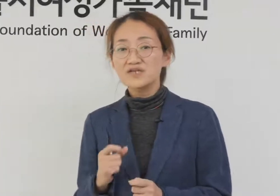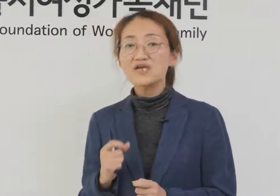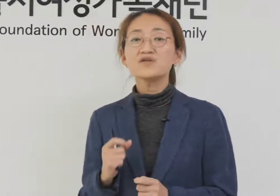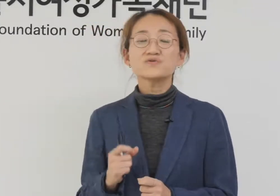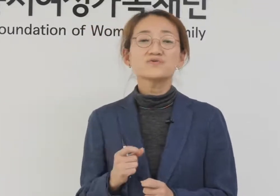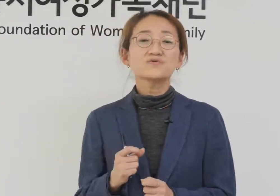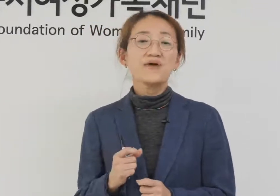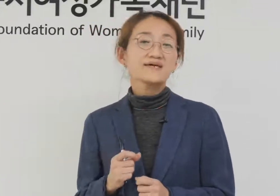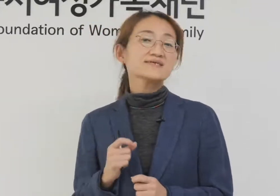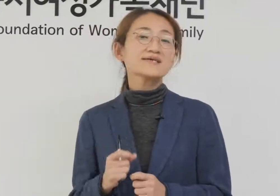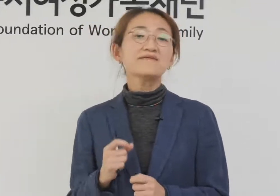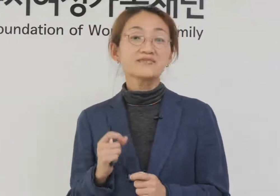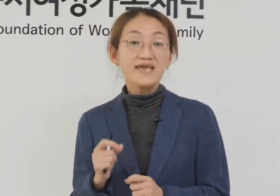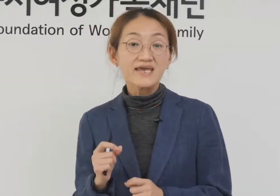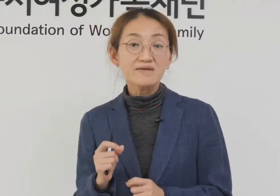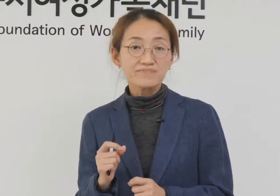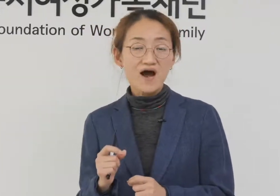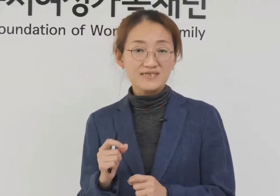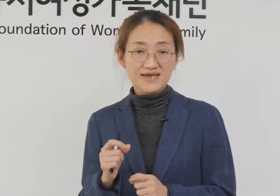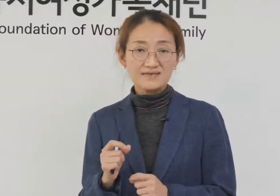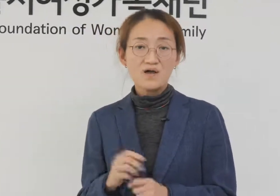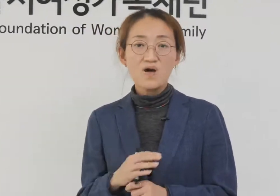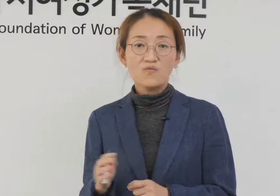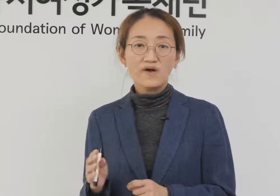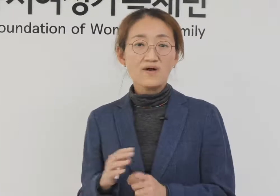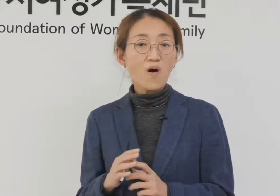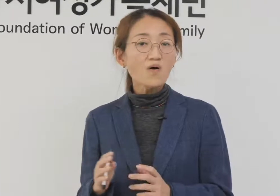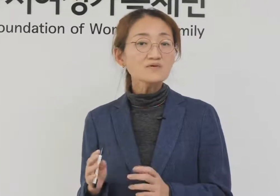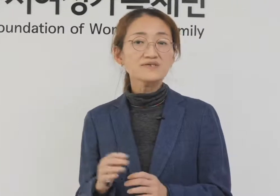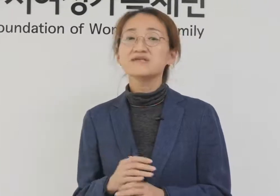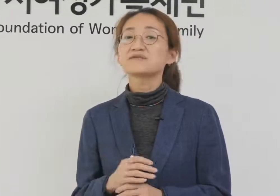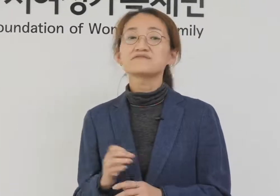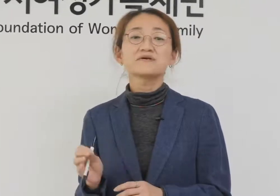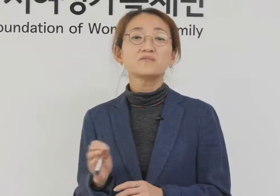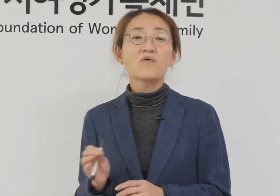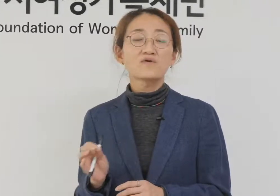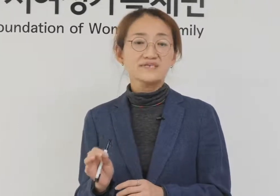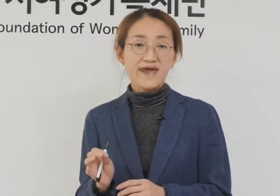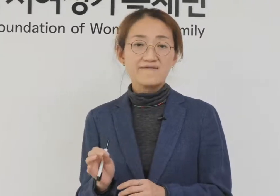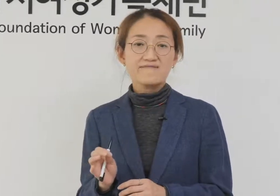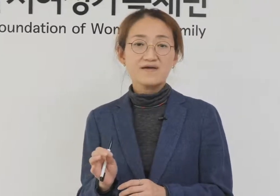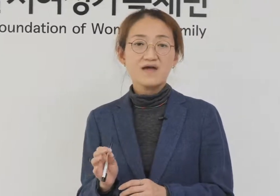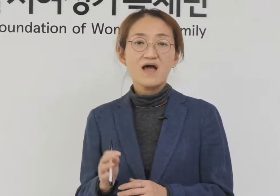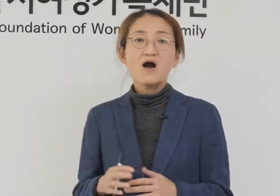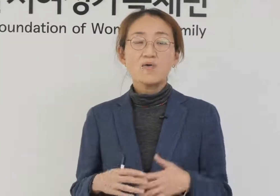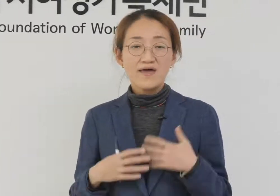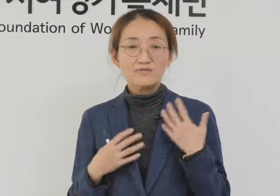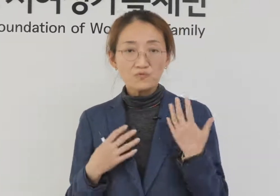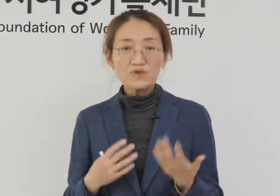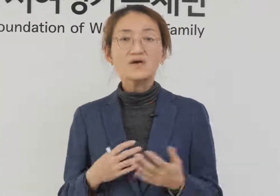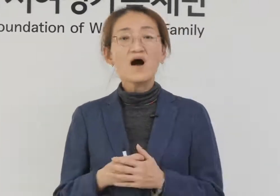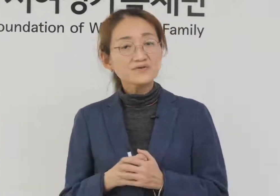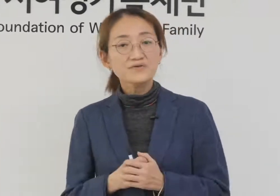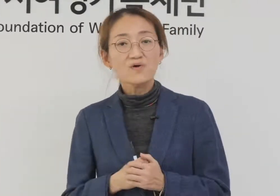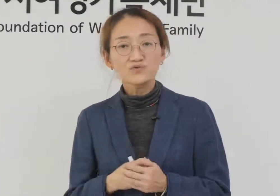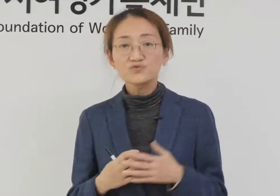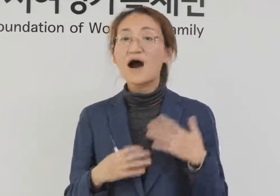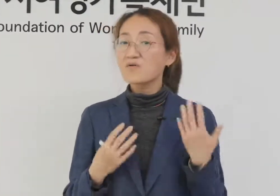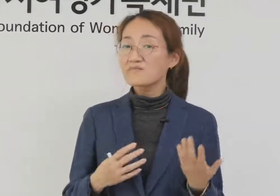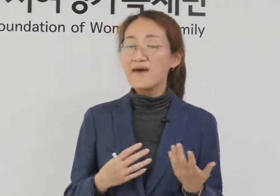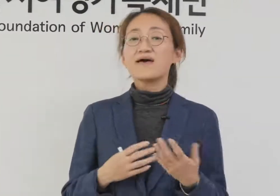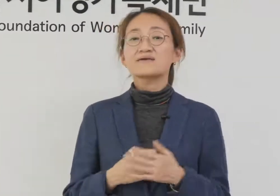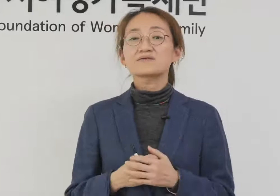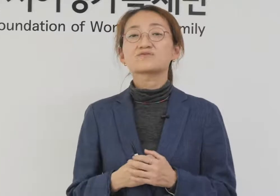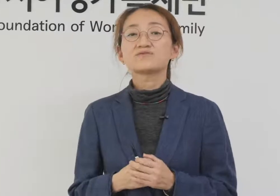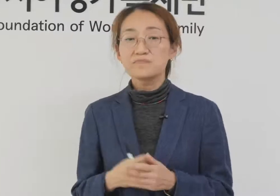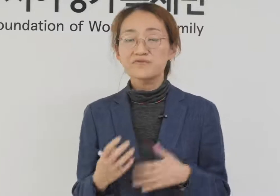to continue to make safe city projects where all citizens feel more safe. And we also do